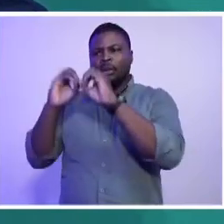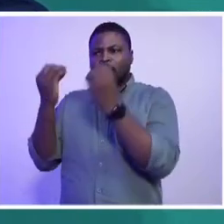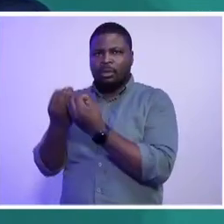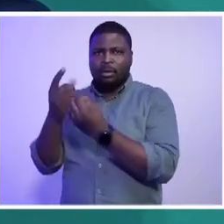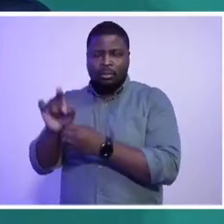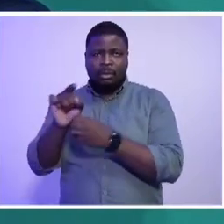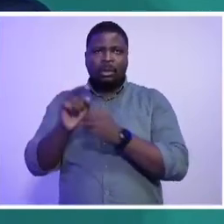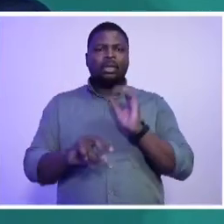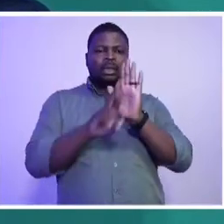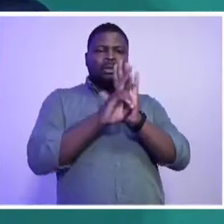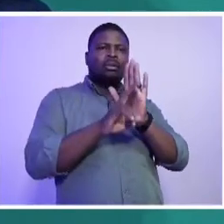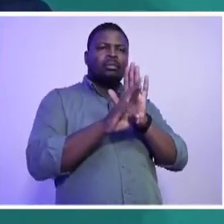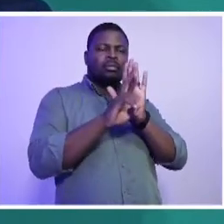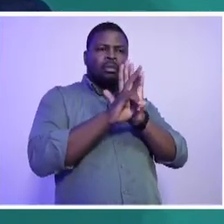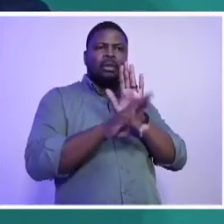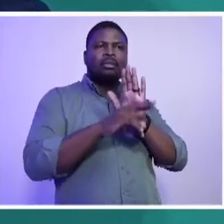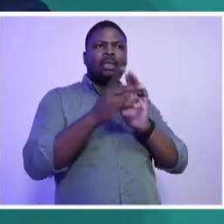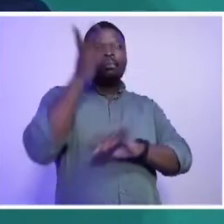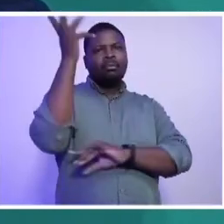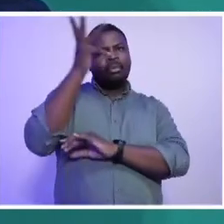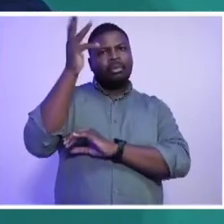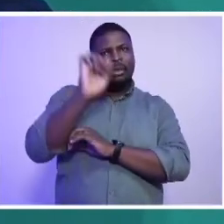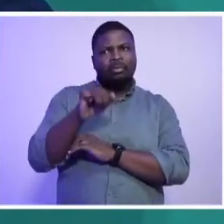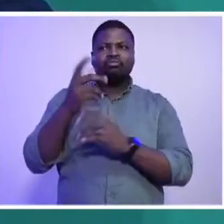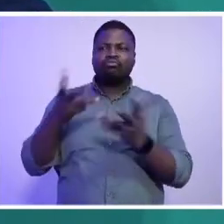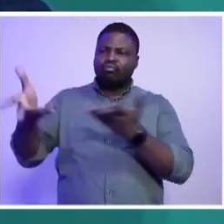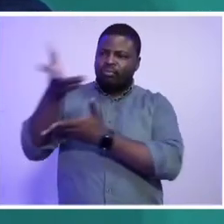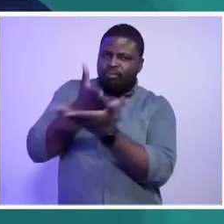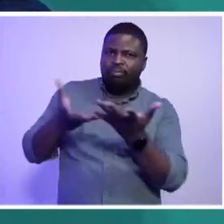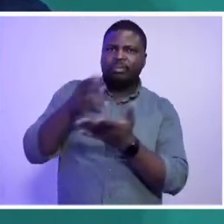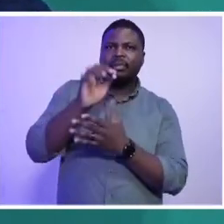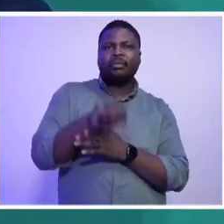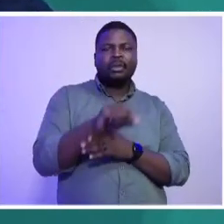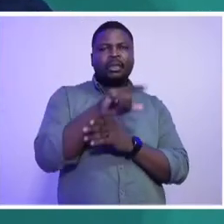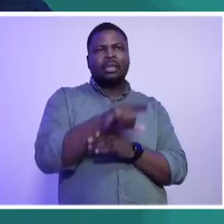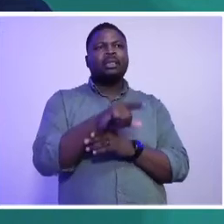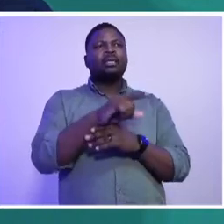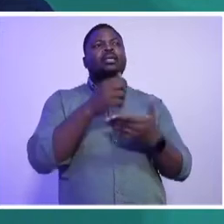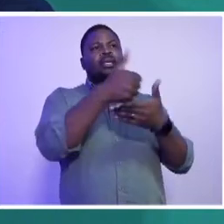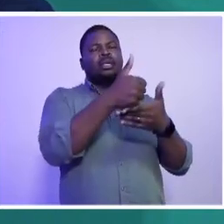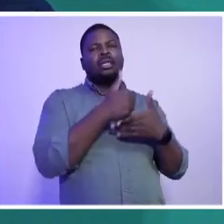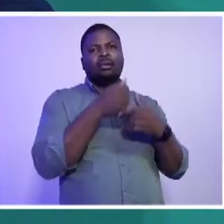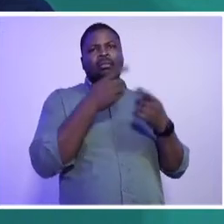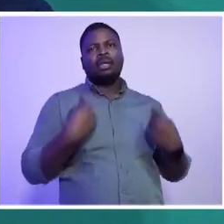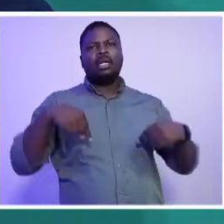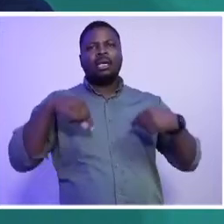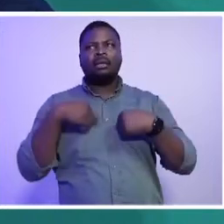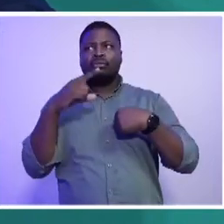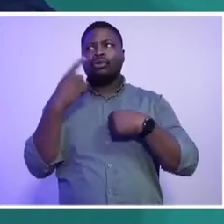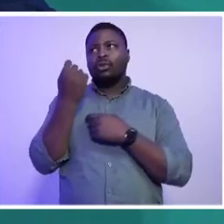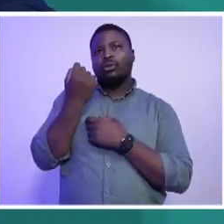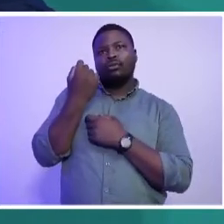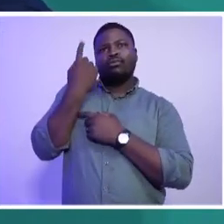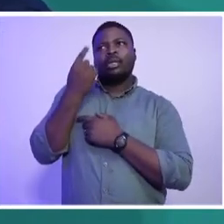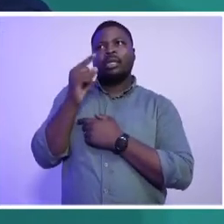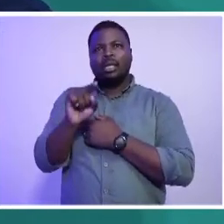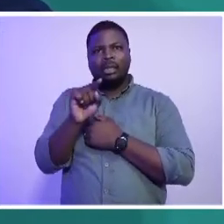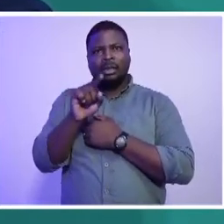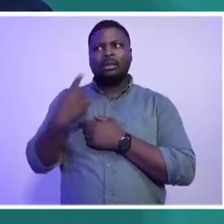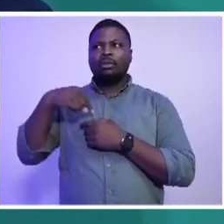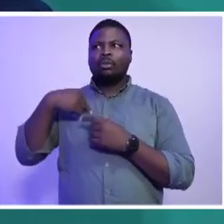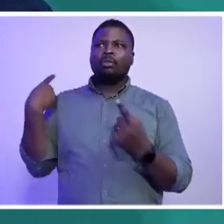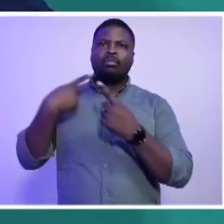presentations, discussions, networking have also made us realize what we've been missing out